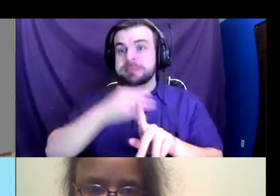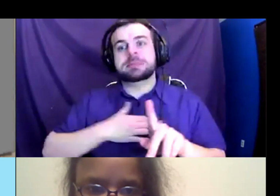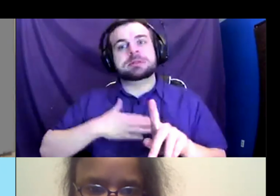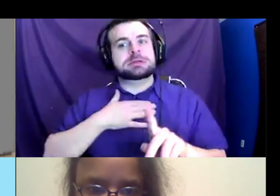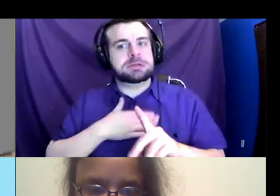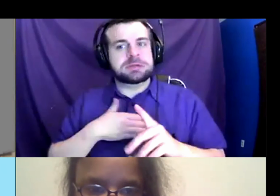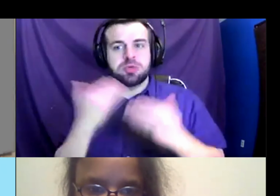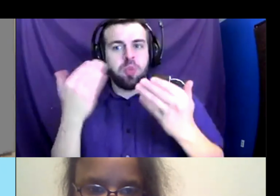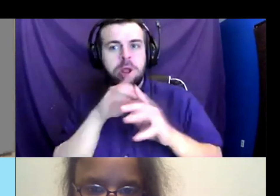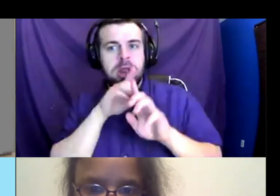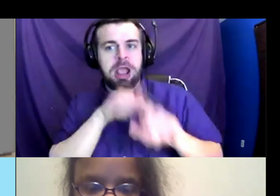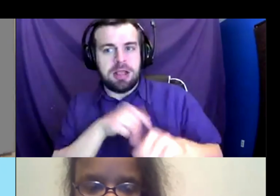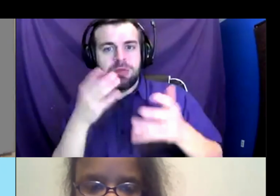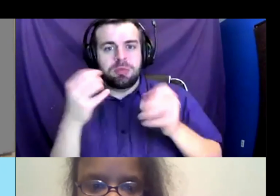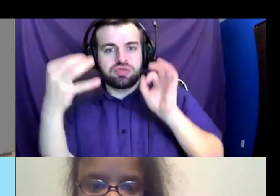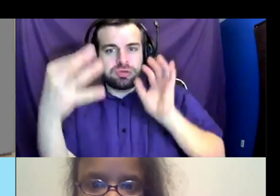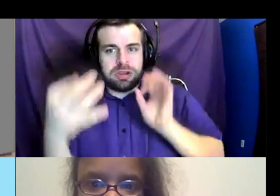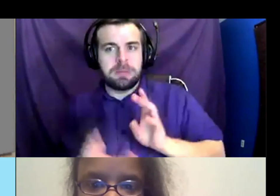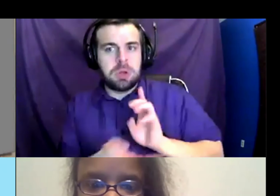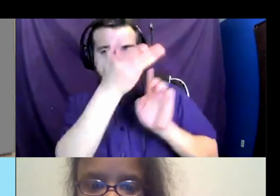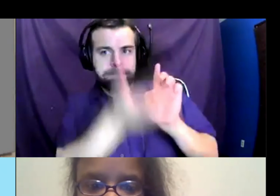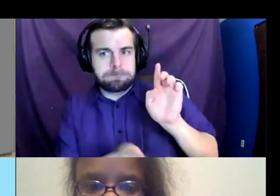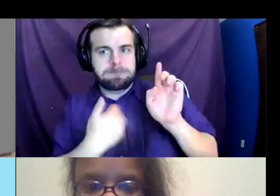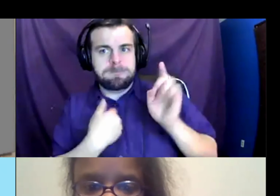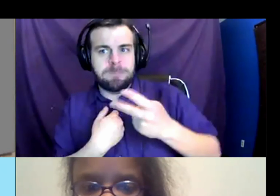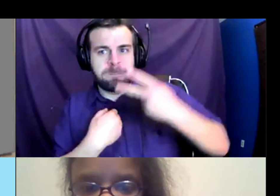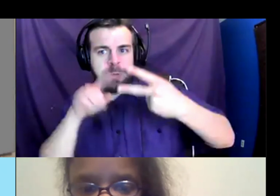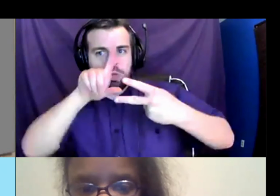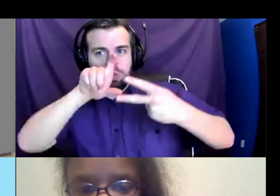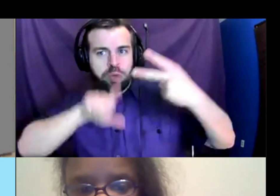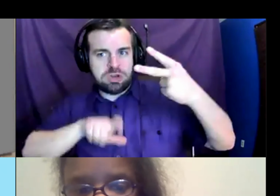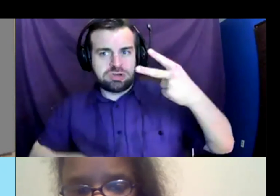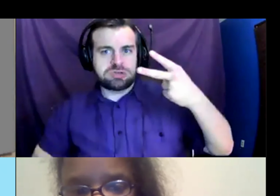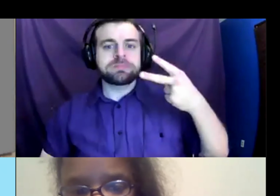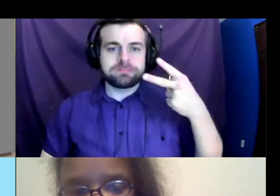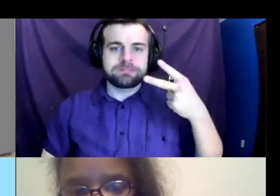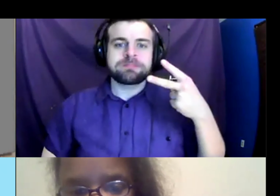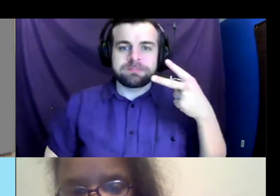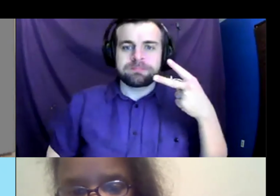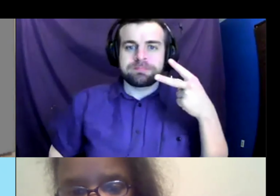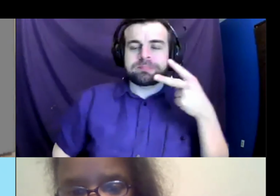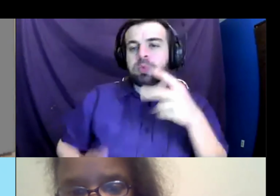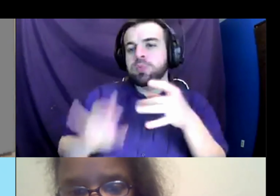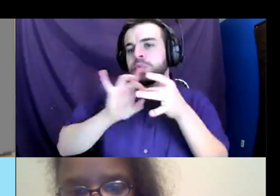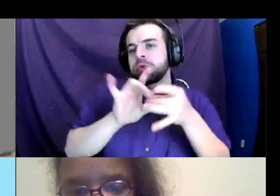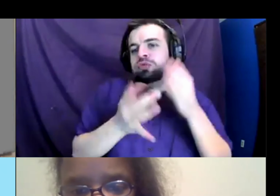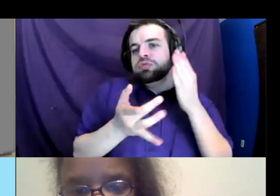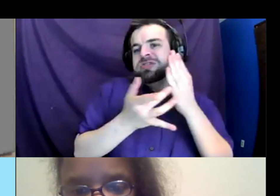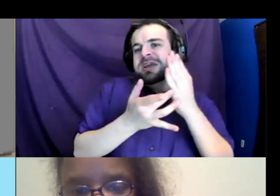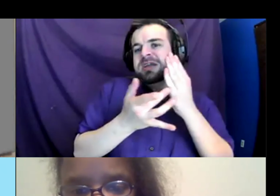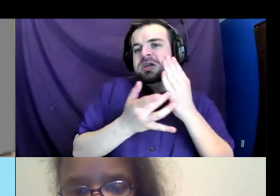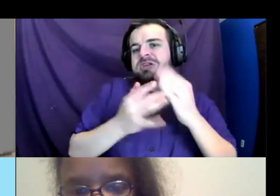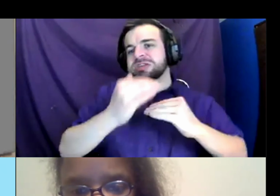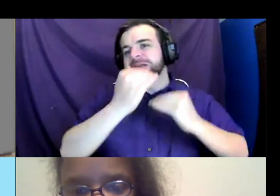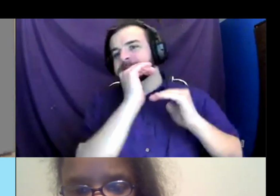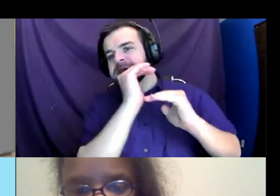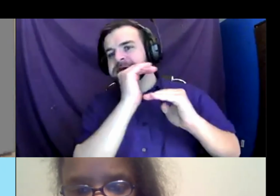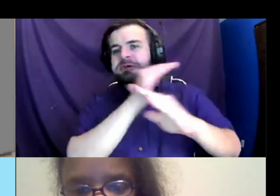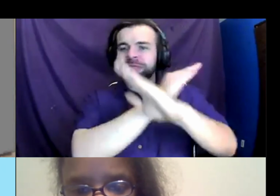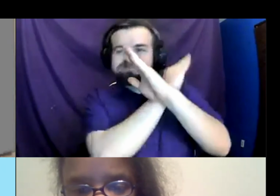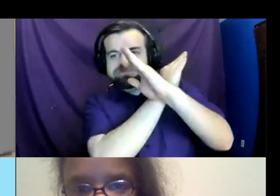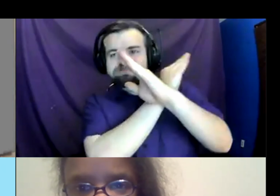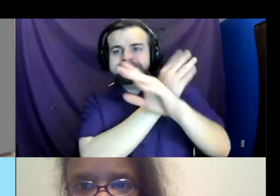launch this. This has two questions. It is about technology barriers. Okay. So we have two